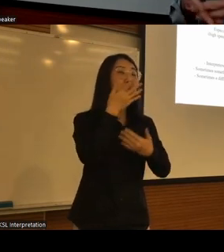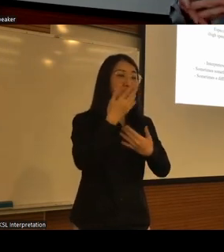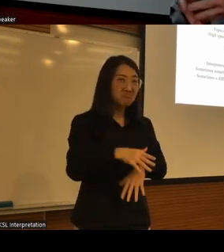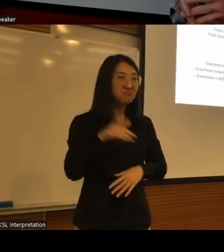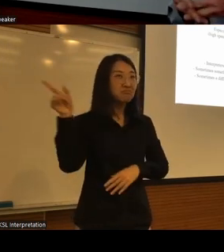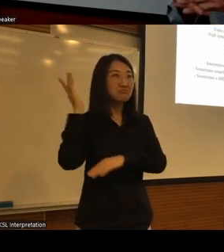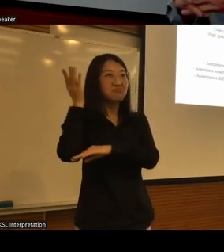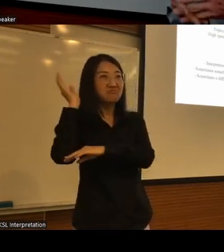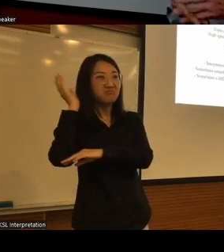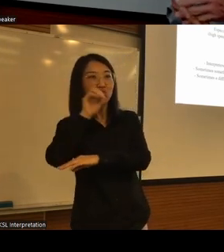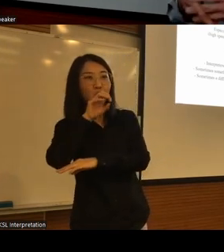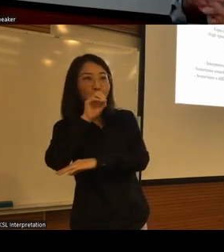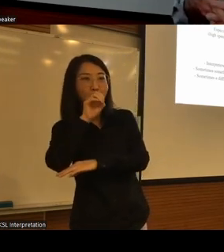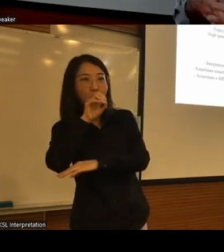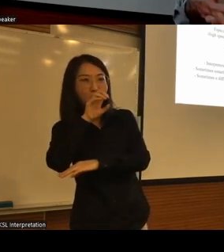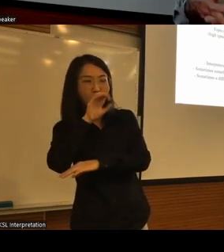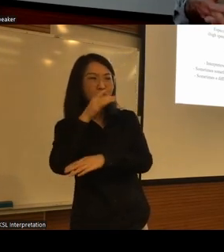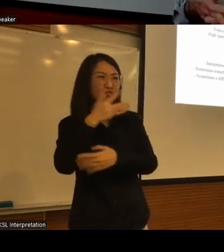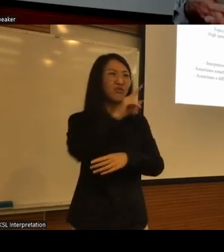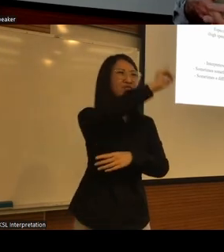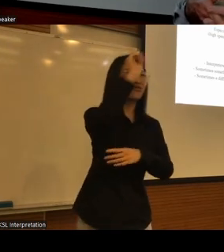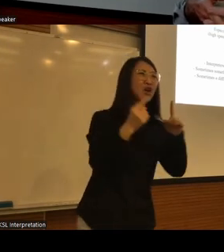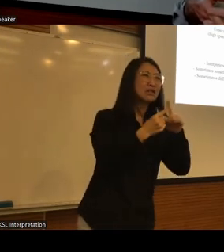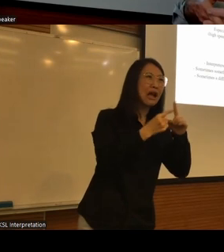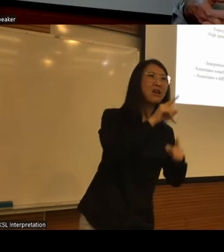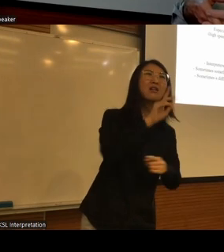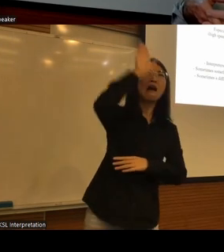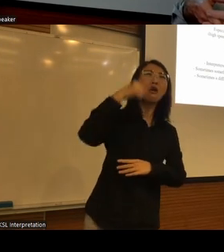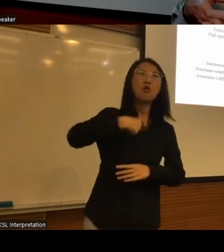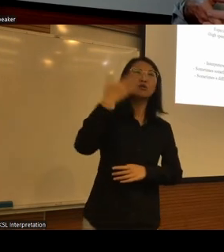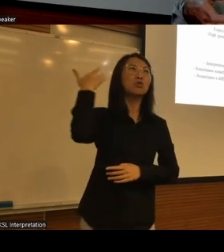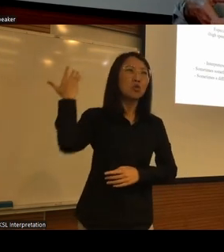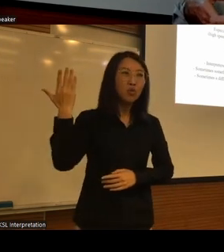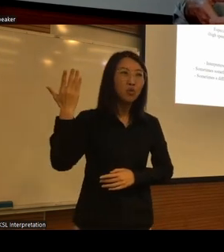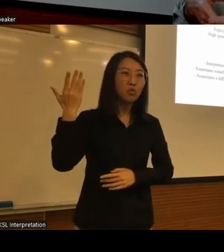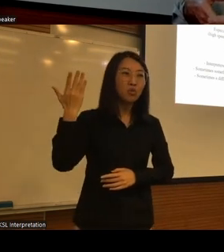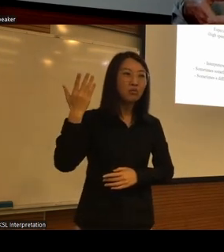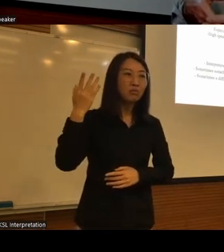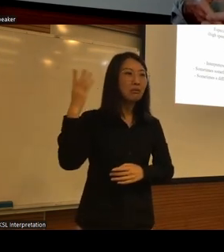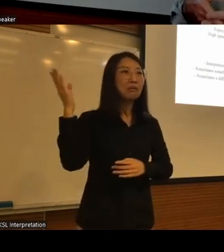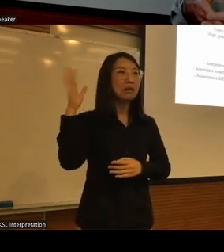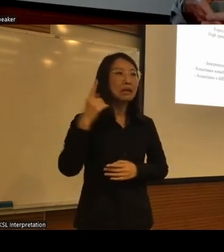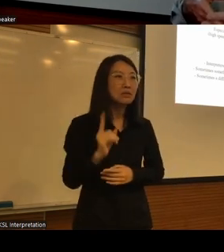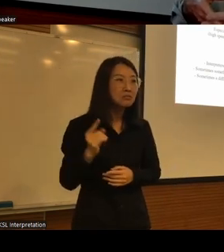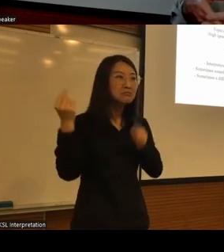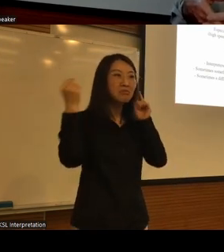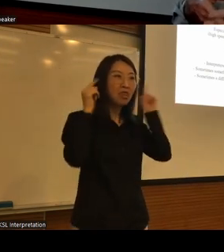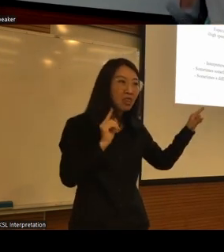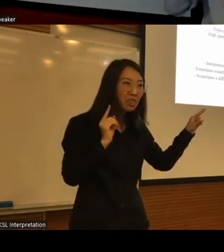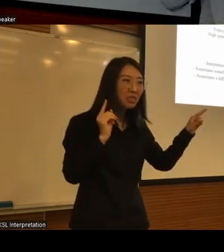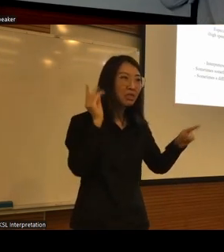when that student interprets the speech, somebody else in the class said, "Oh, I didn't hear it." How come? Did you close